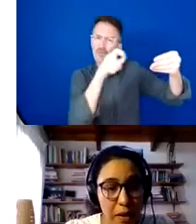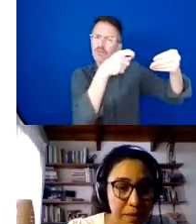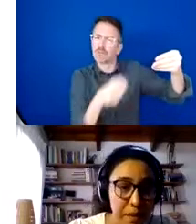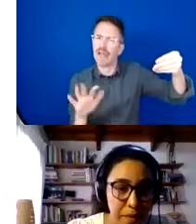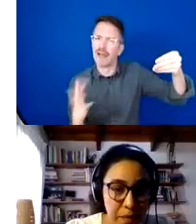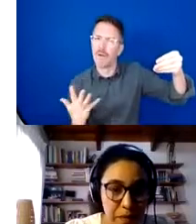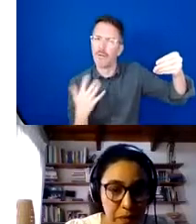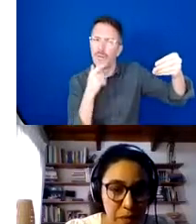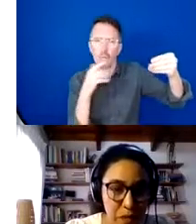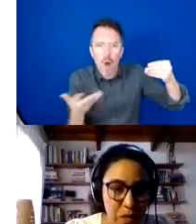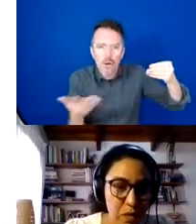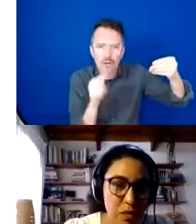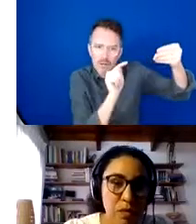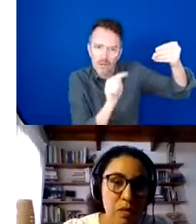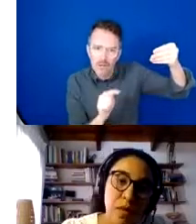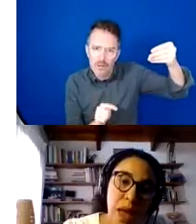why?